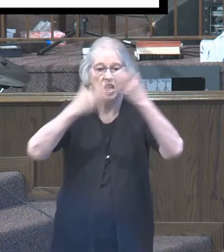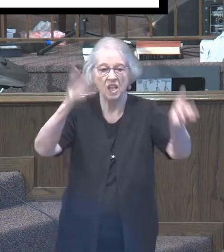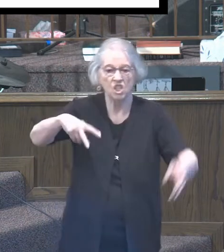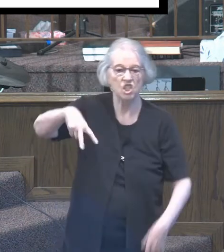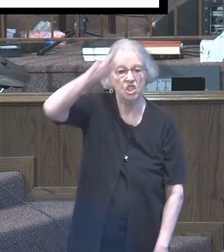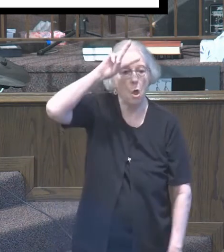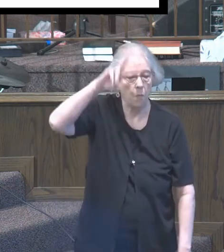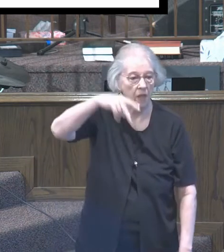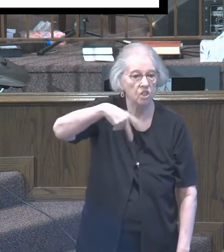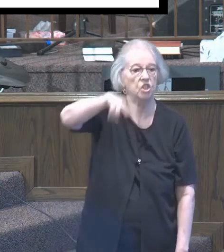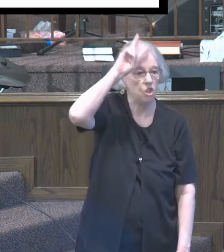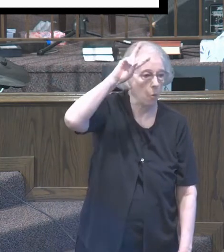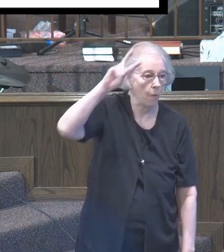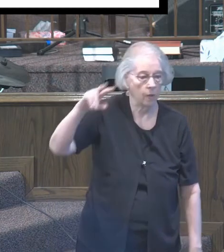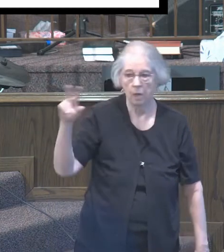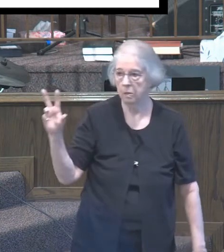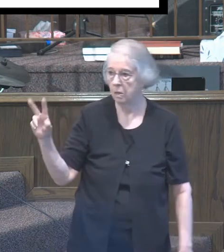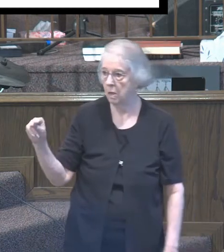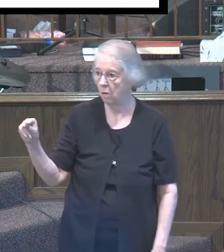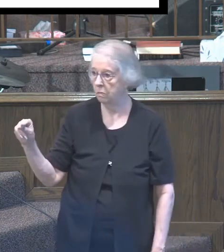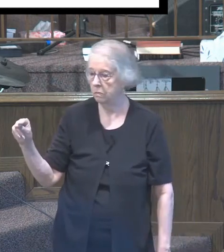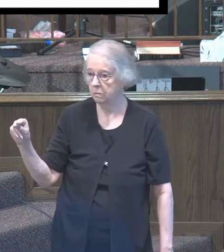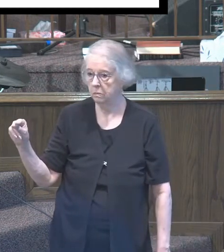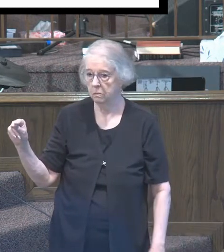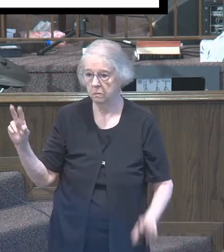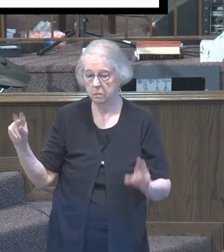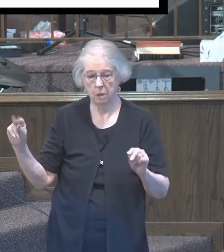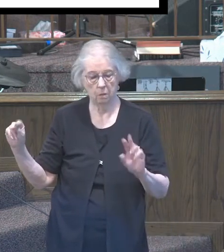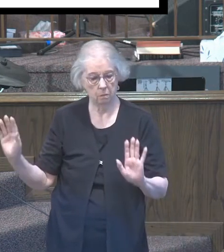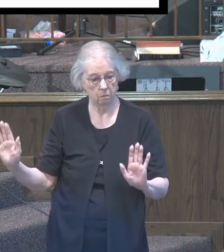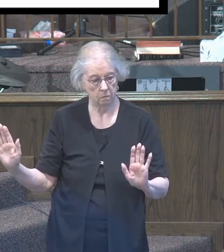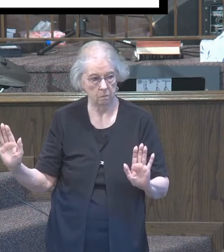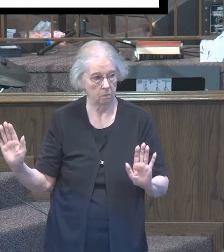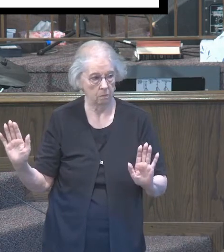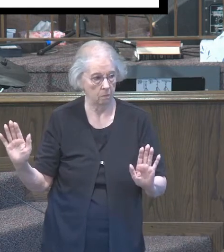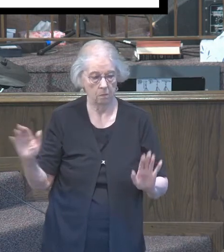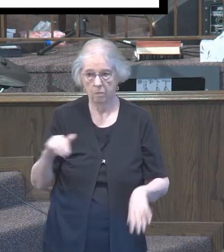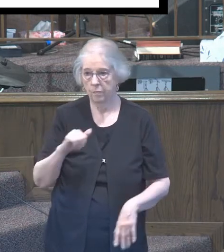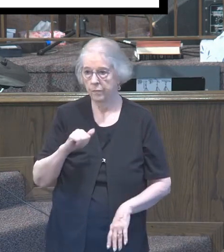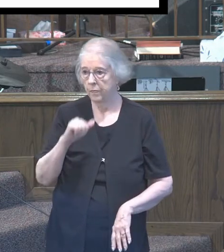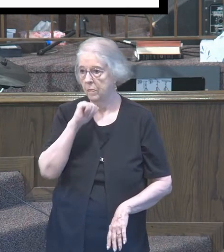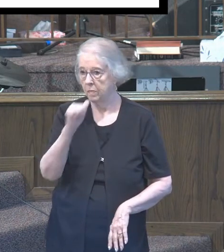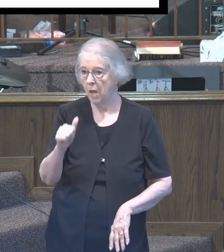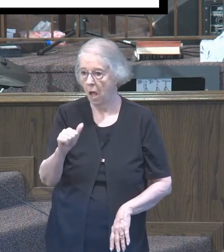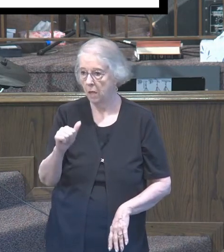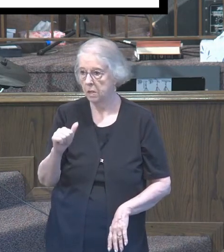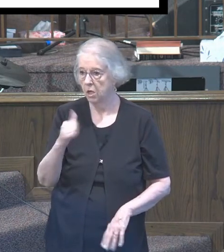the brink of hellfire. The simple moral fact is that words